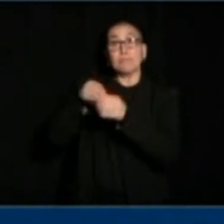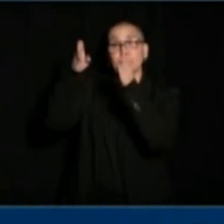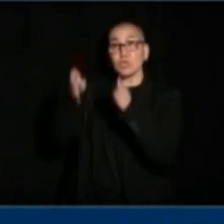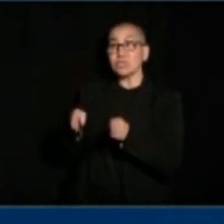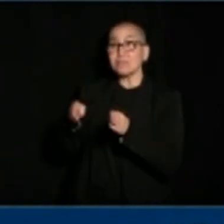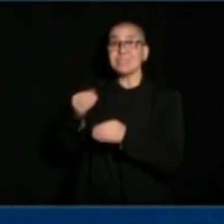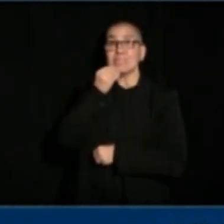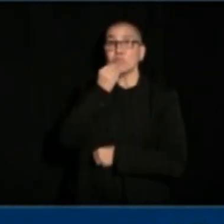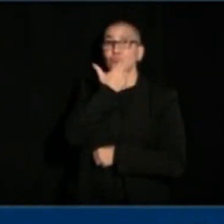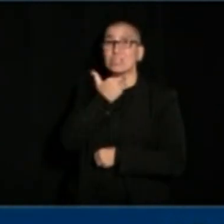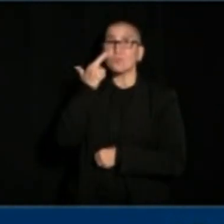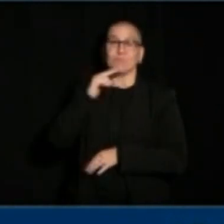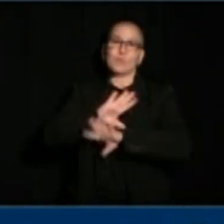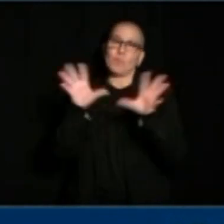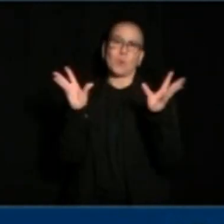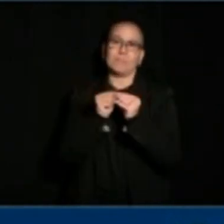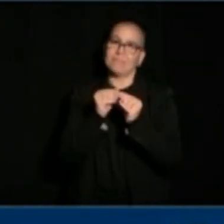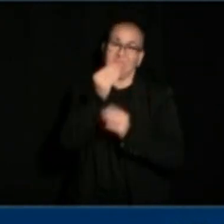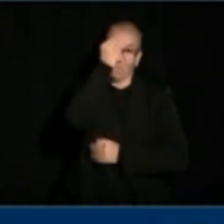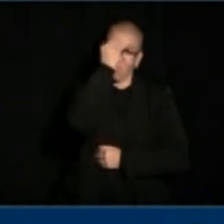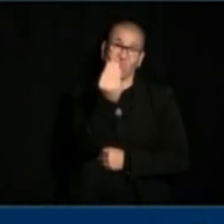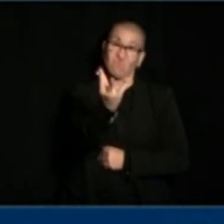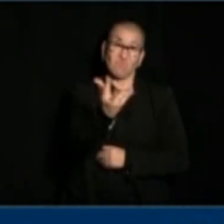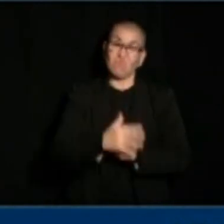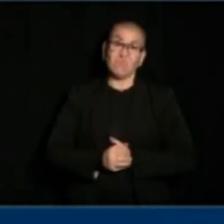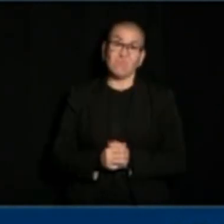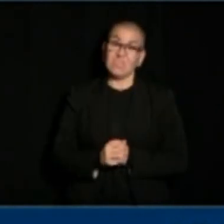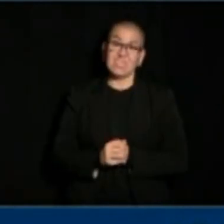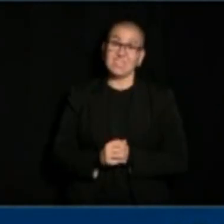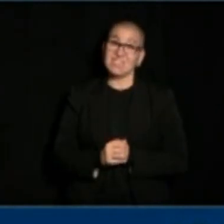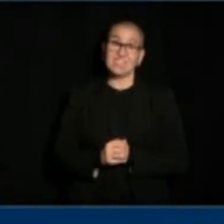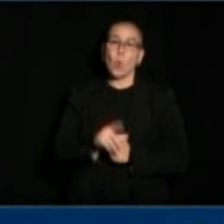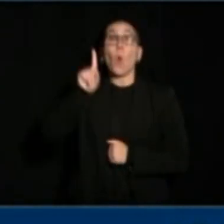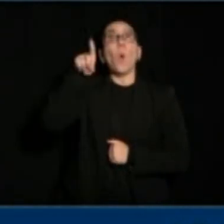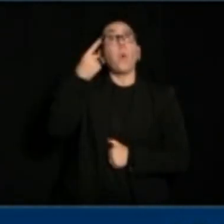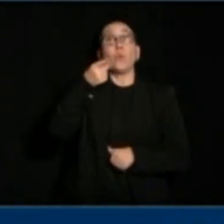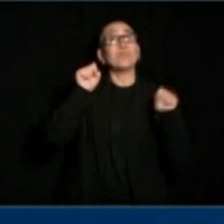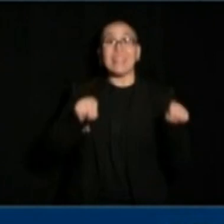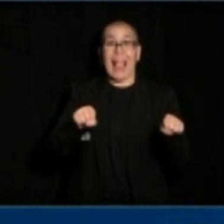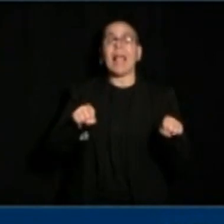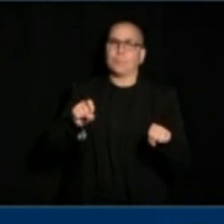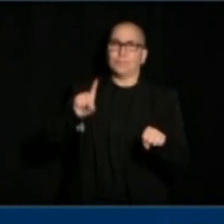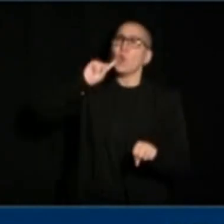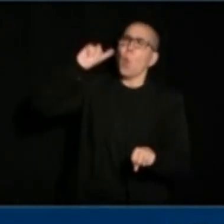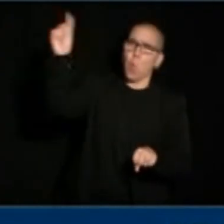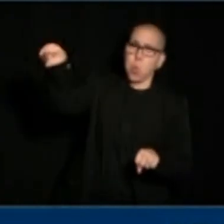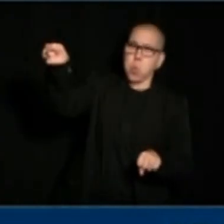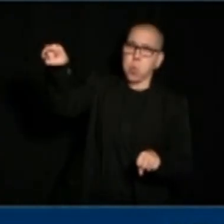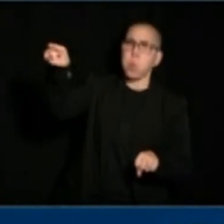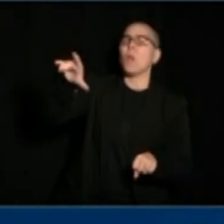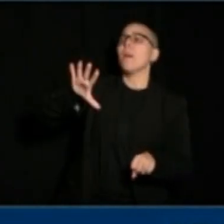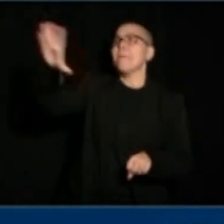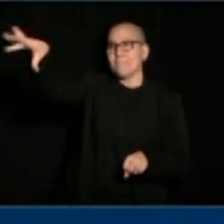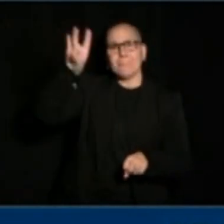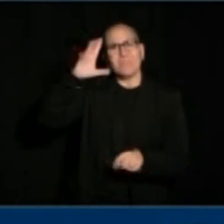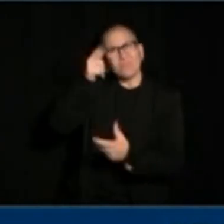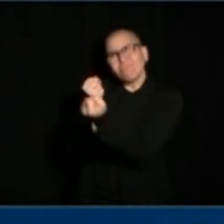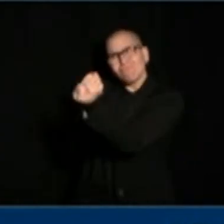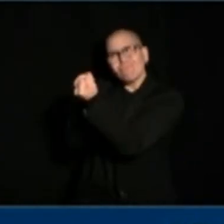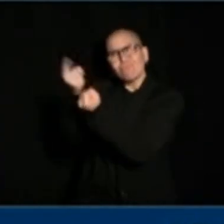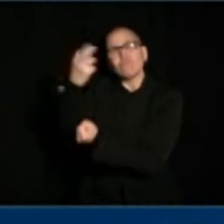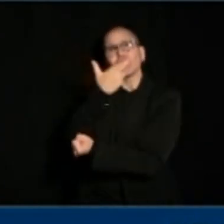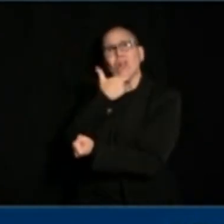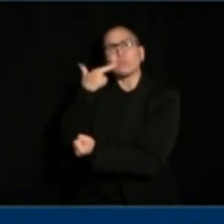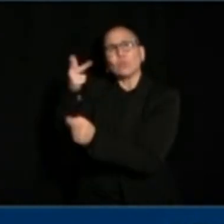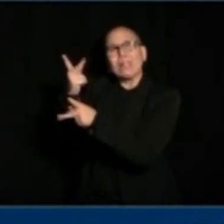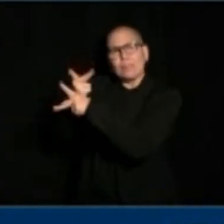clear, and I'll stress this a little more later, order out. Make sure we're spending money locally in these businesses. Make sure we get there. But by